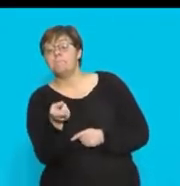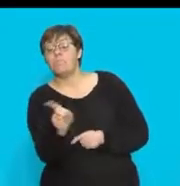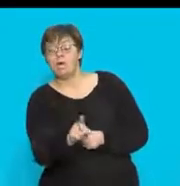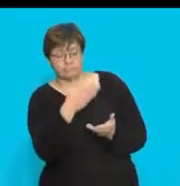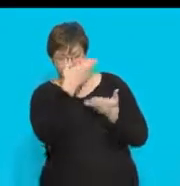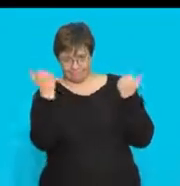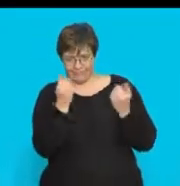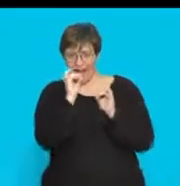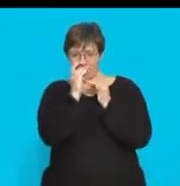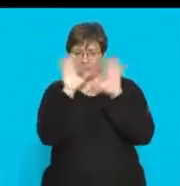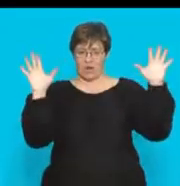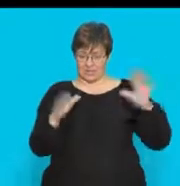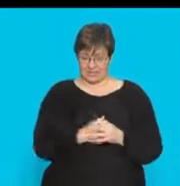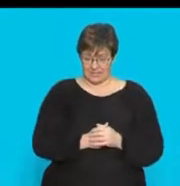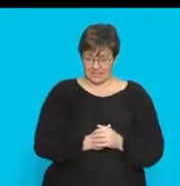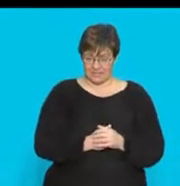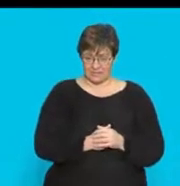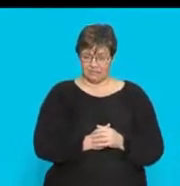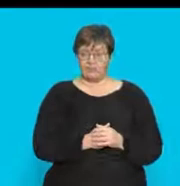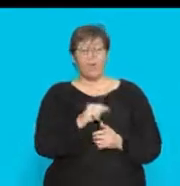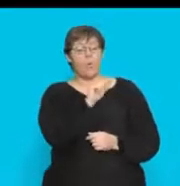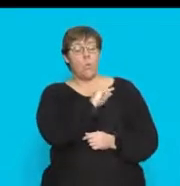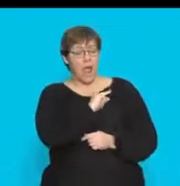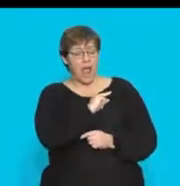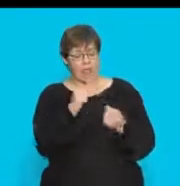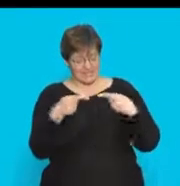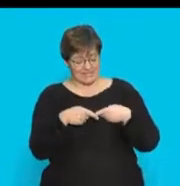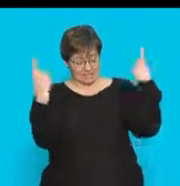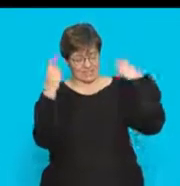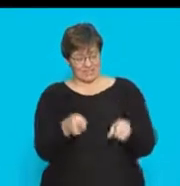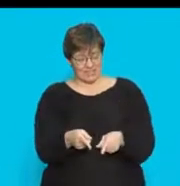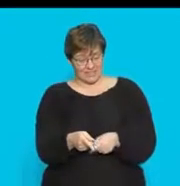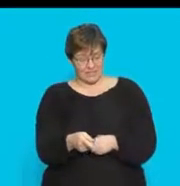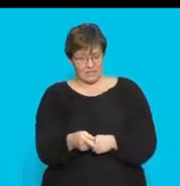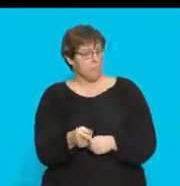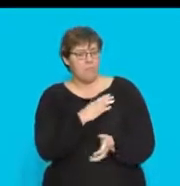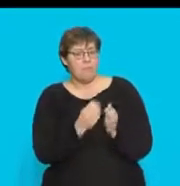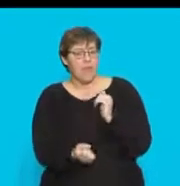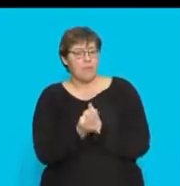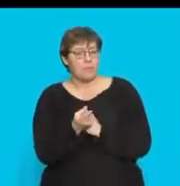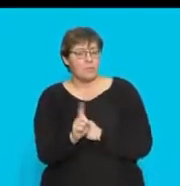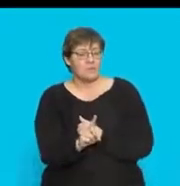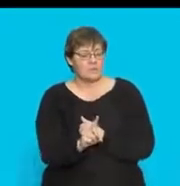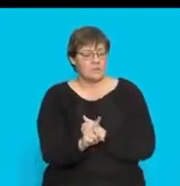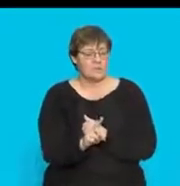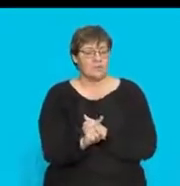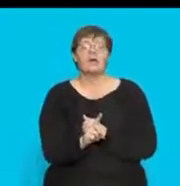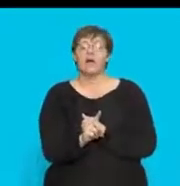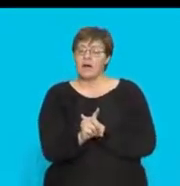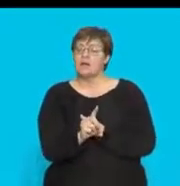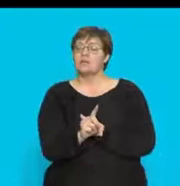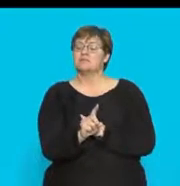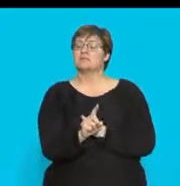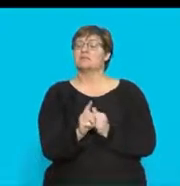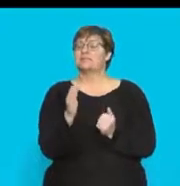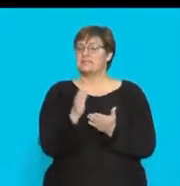is a surprise. And because they are different, all right, what could happen is that surprise could